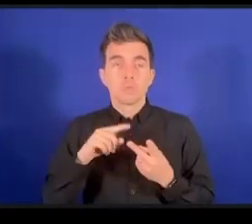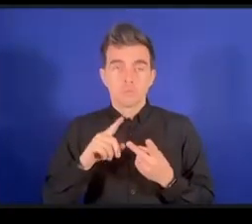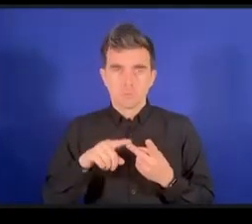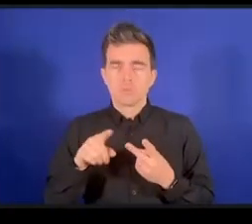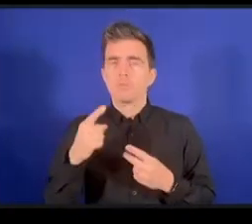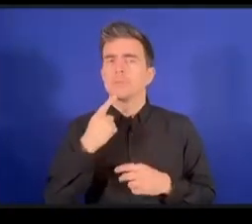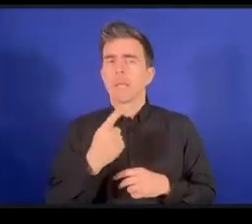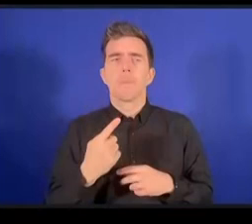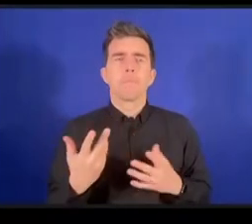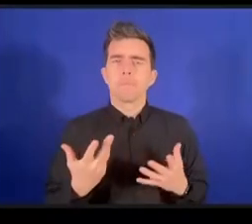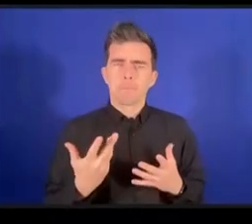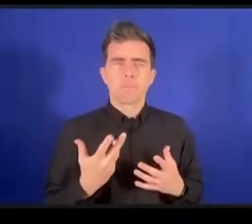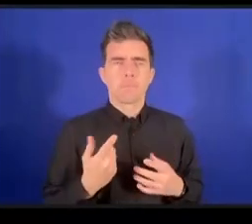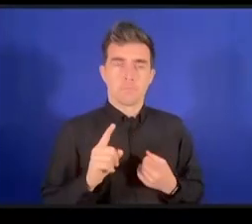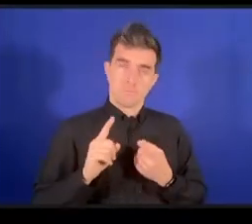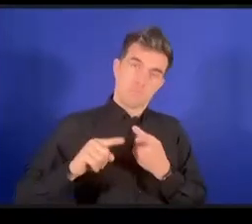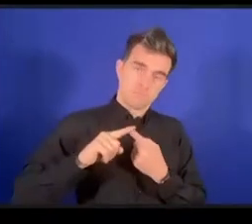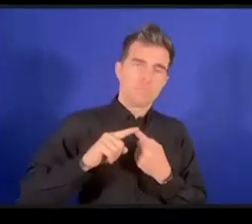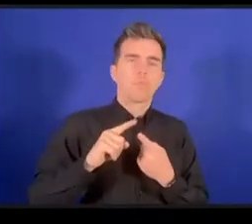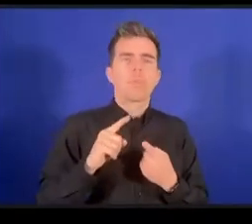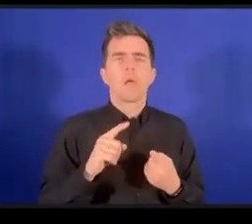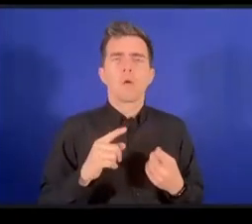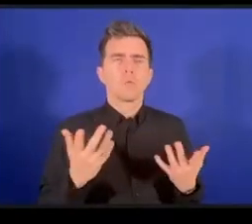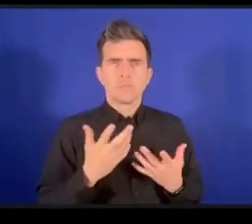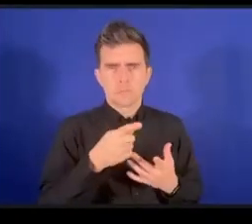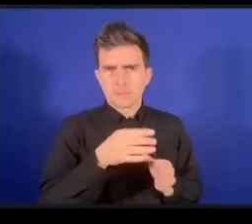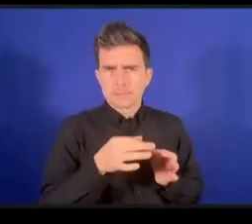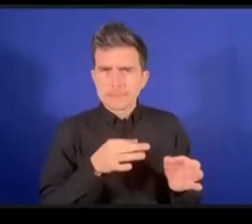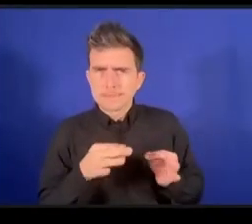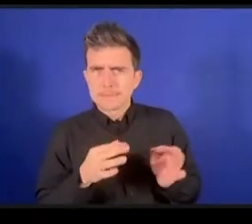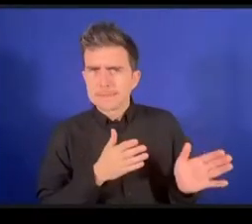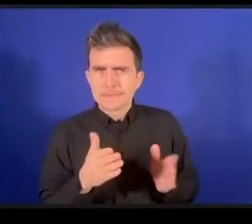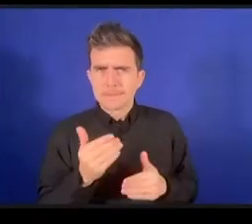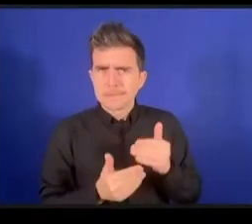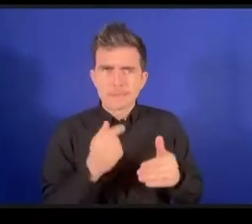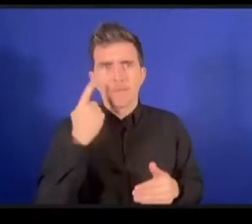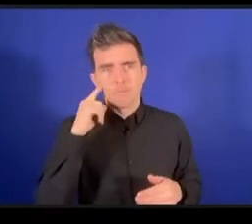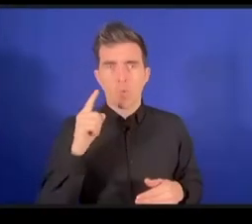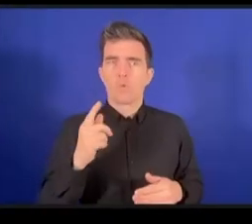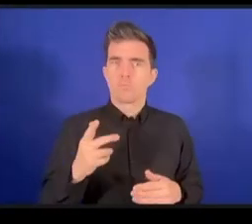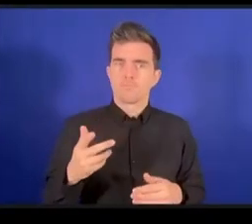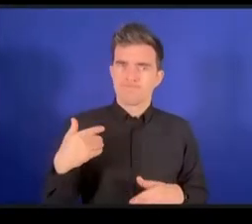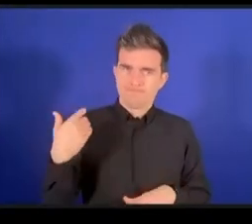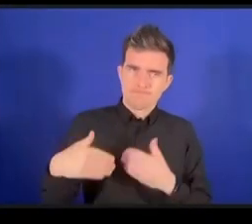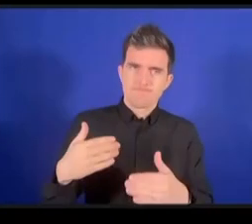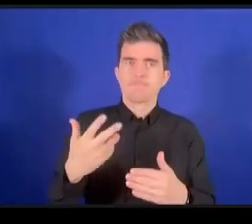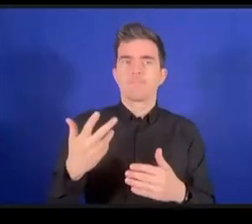which resources can be harnessed in their daily responsibilities?